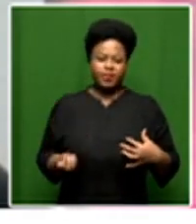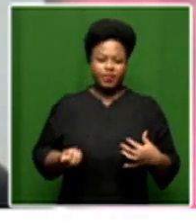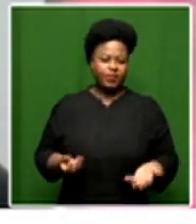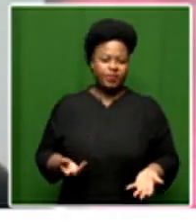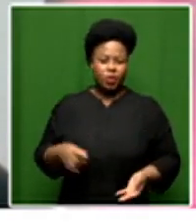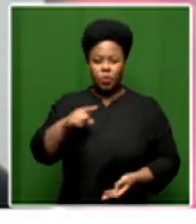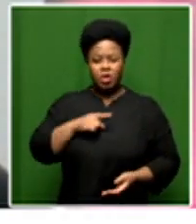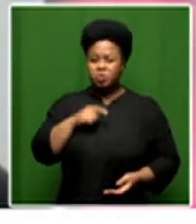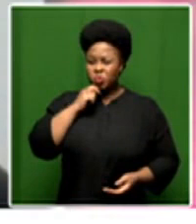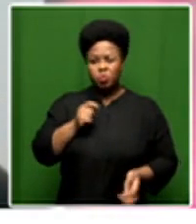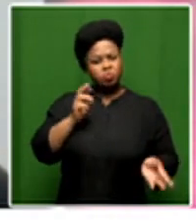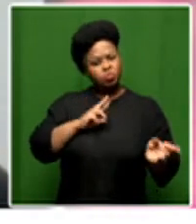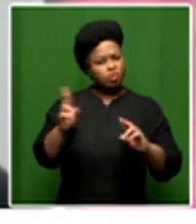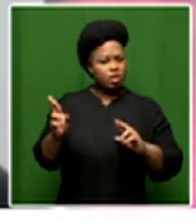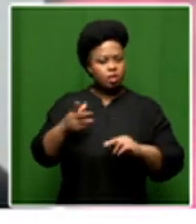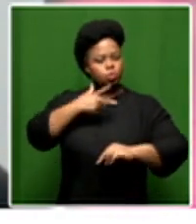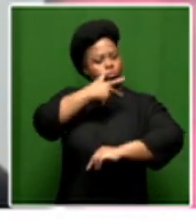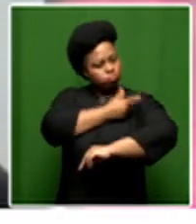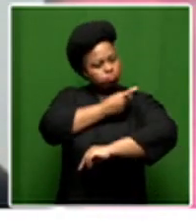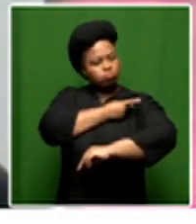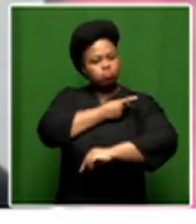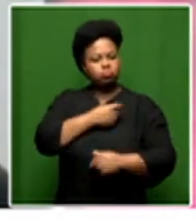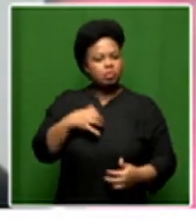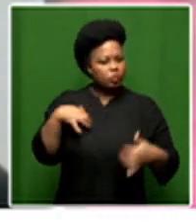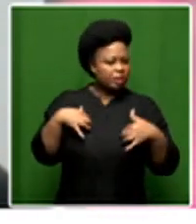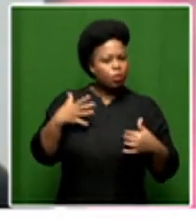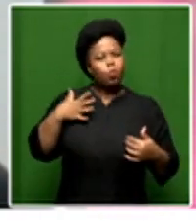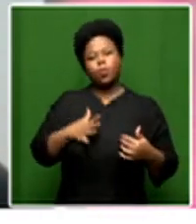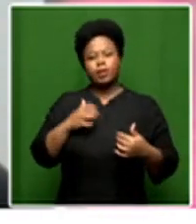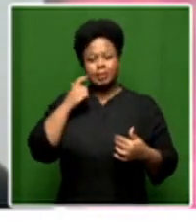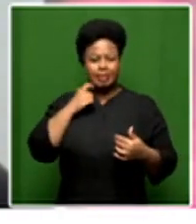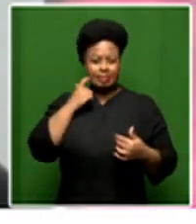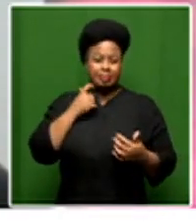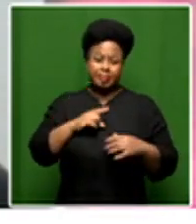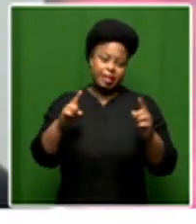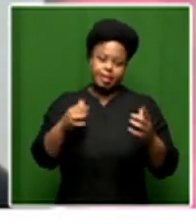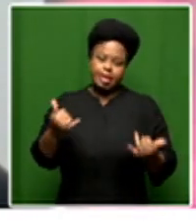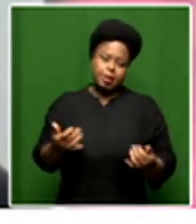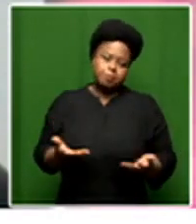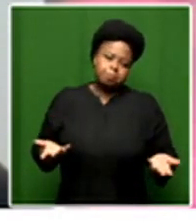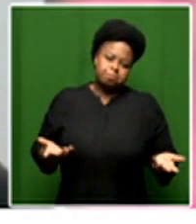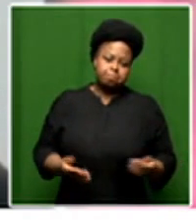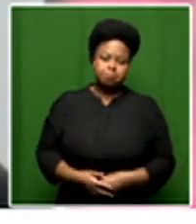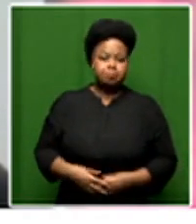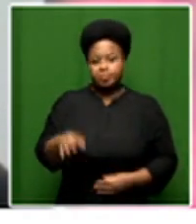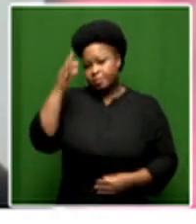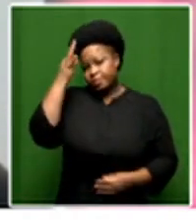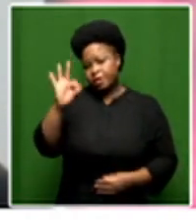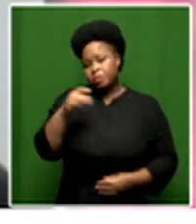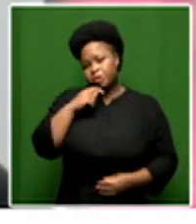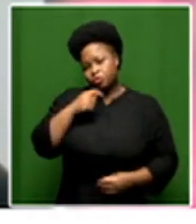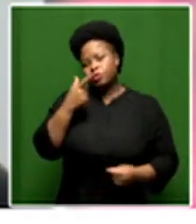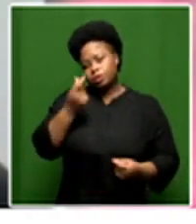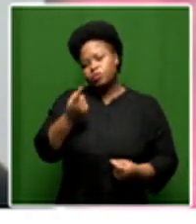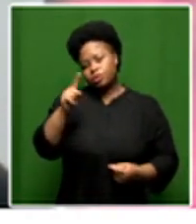been really ready to be vaccinated and looking forward to that. But of course, government had to do the